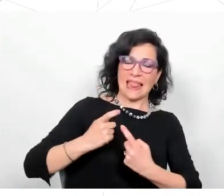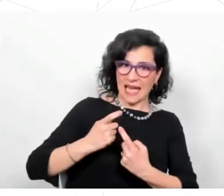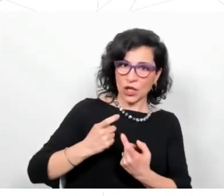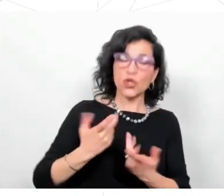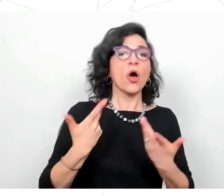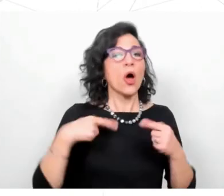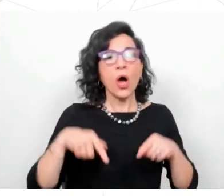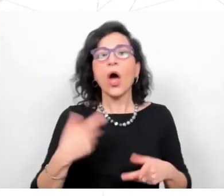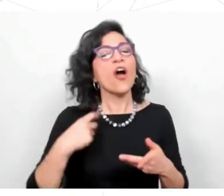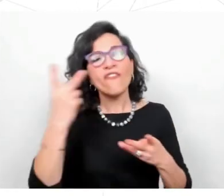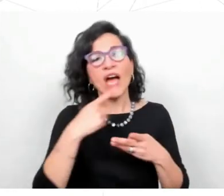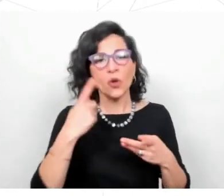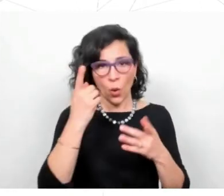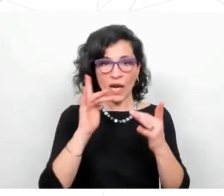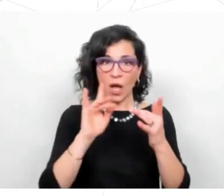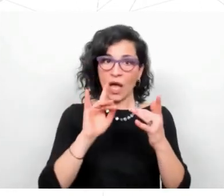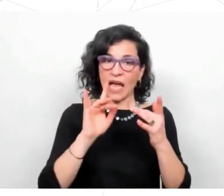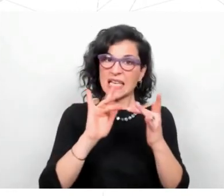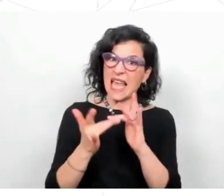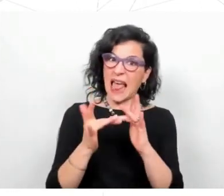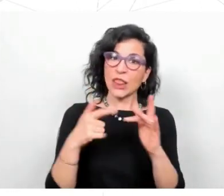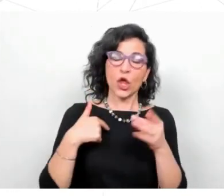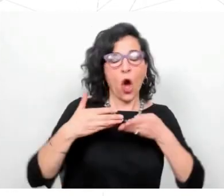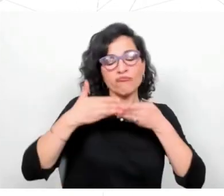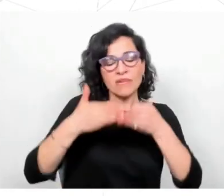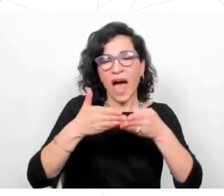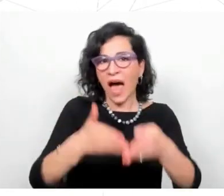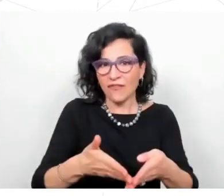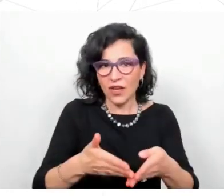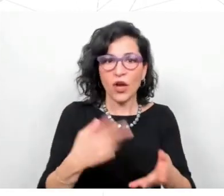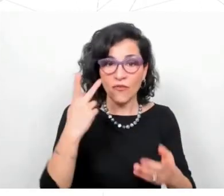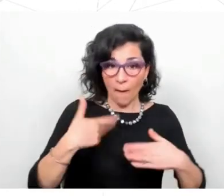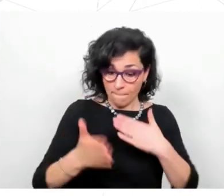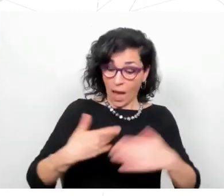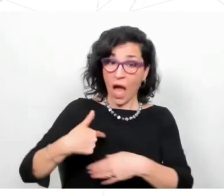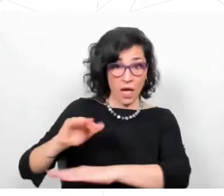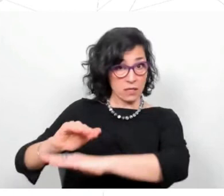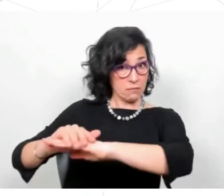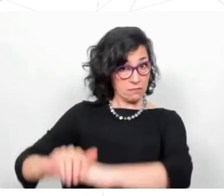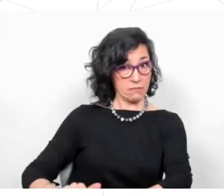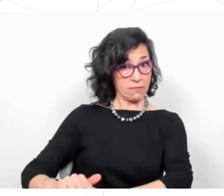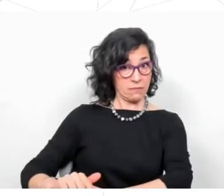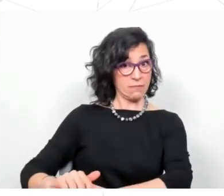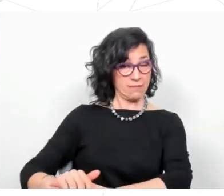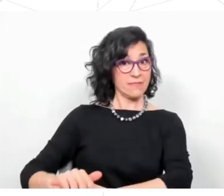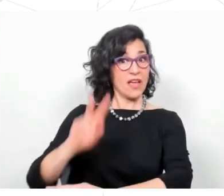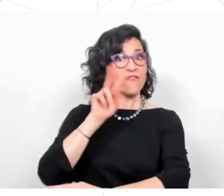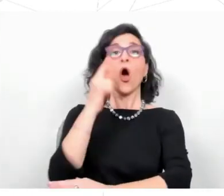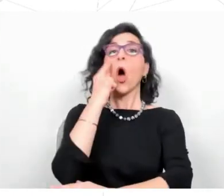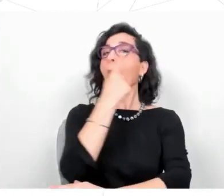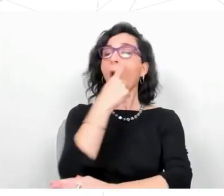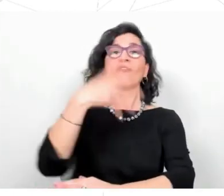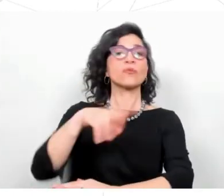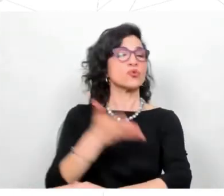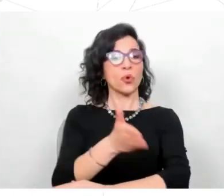and I'm going to select edge. Now that opens up my edge window for me. Here's the problem though, I can't get to the